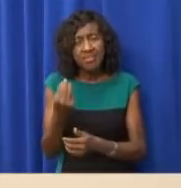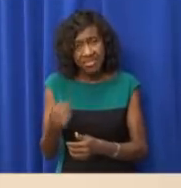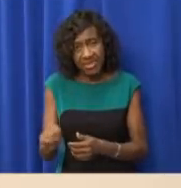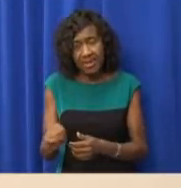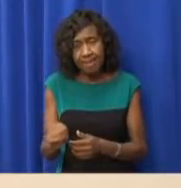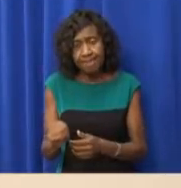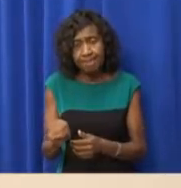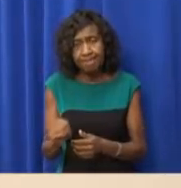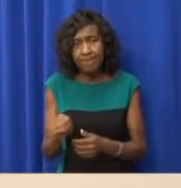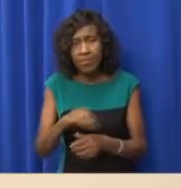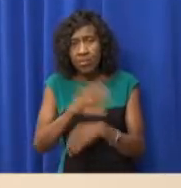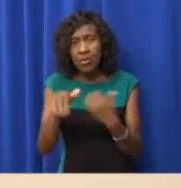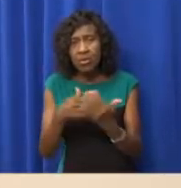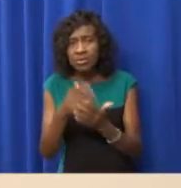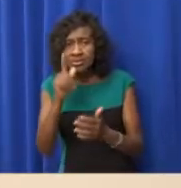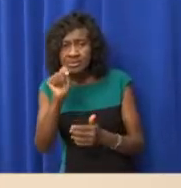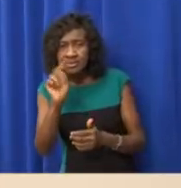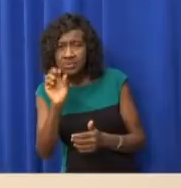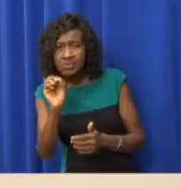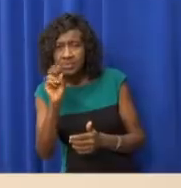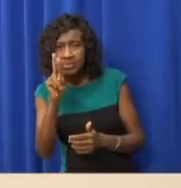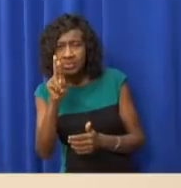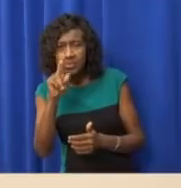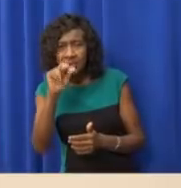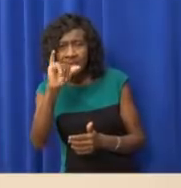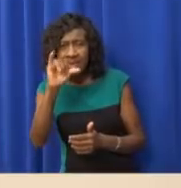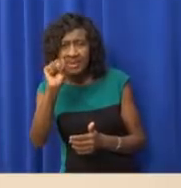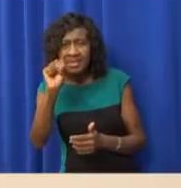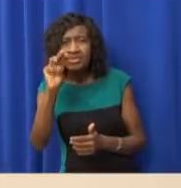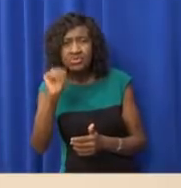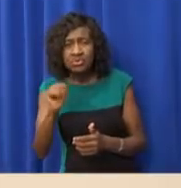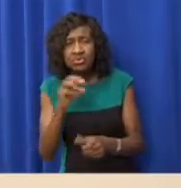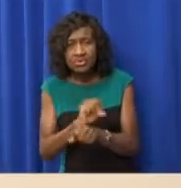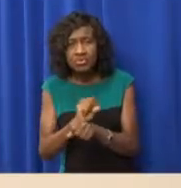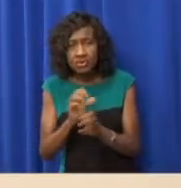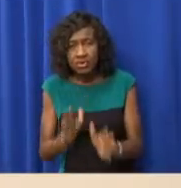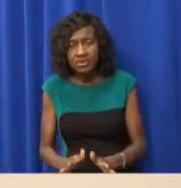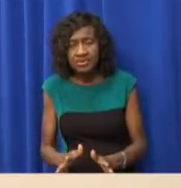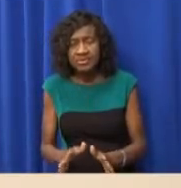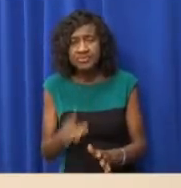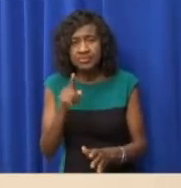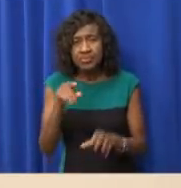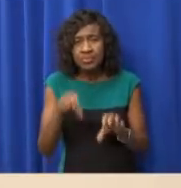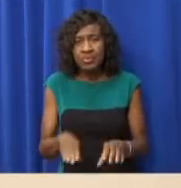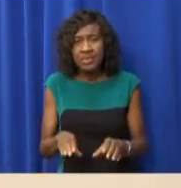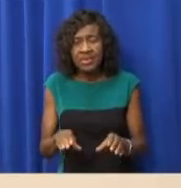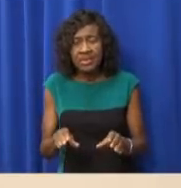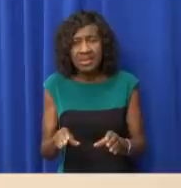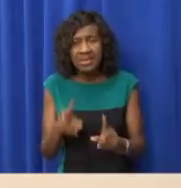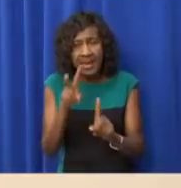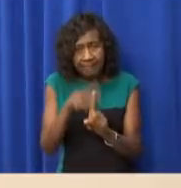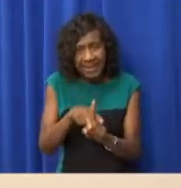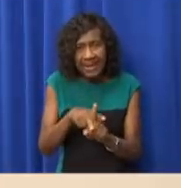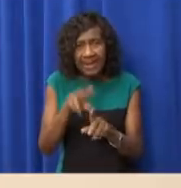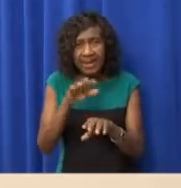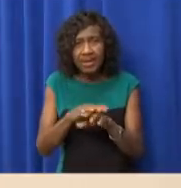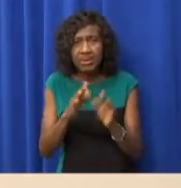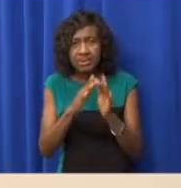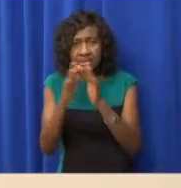epidemic and the challenges that they all face. Those who want to register can complete an online application